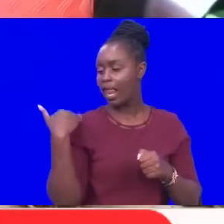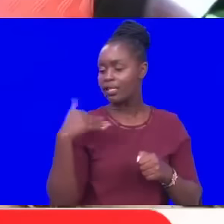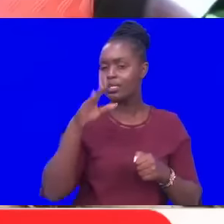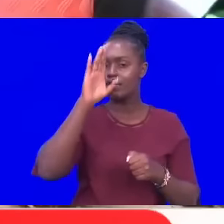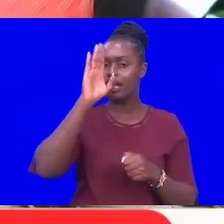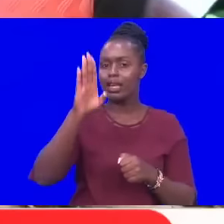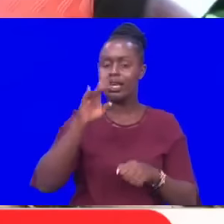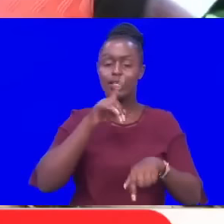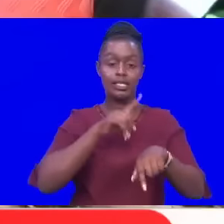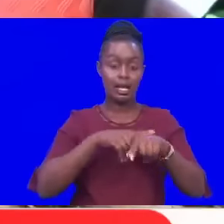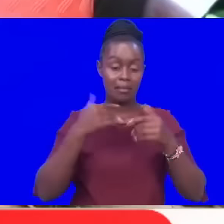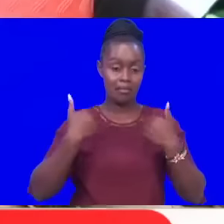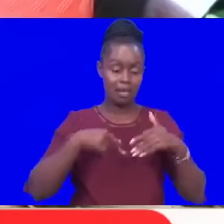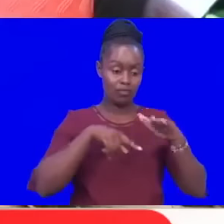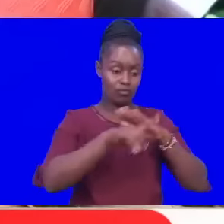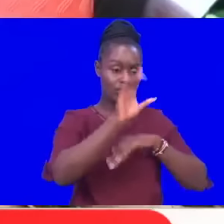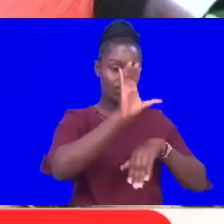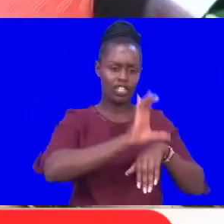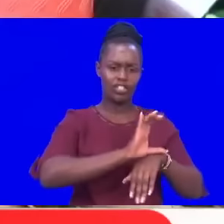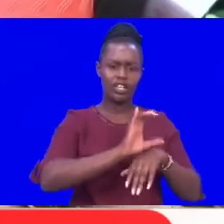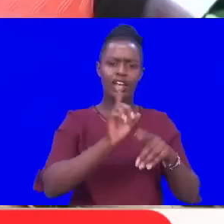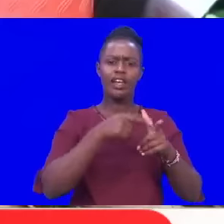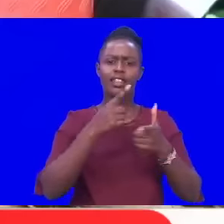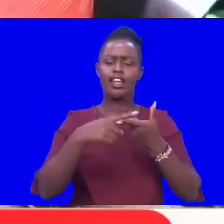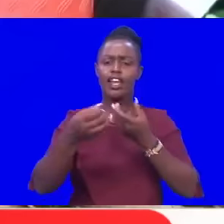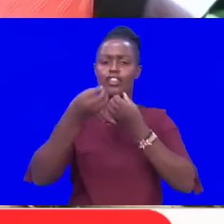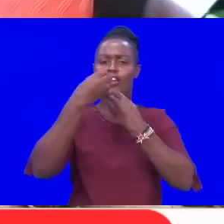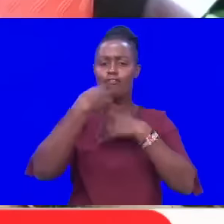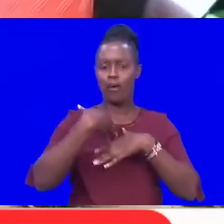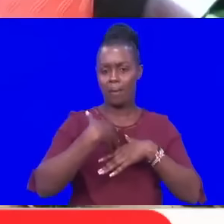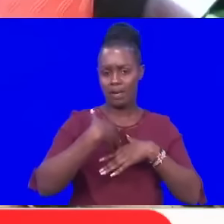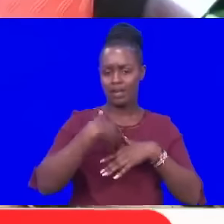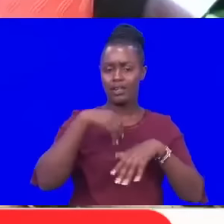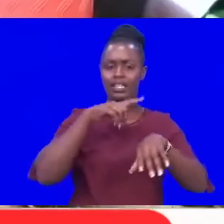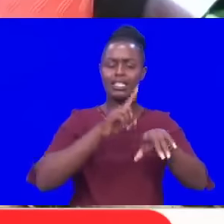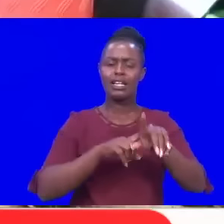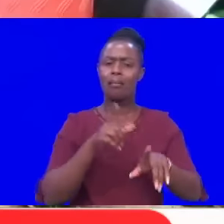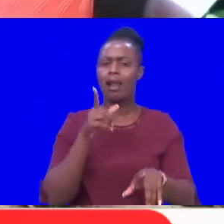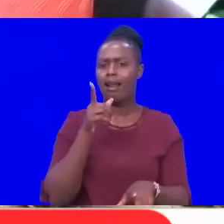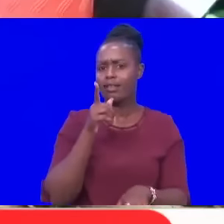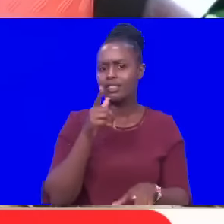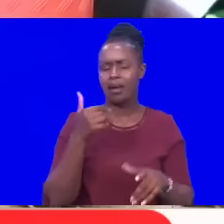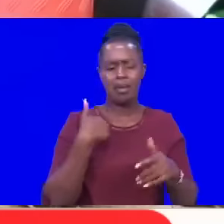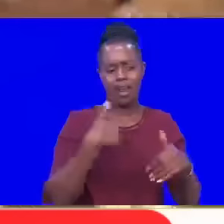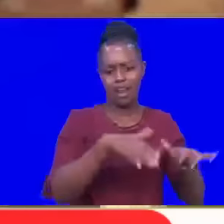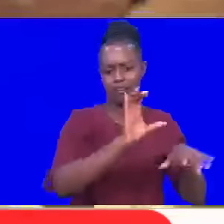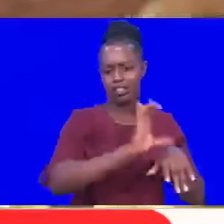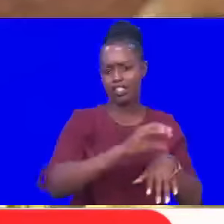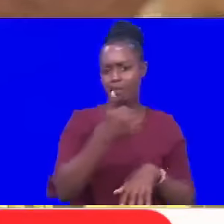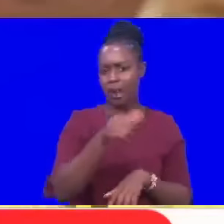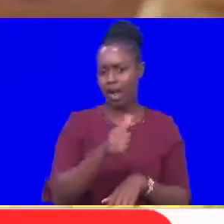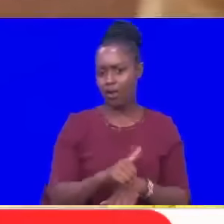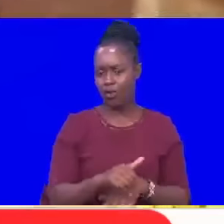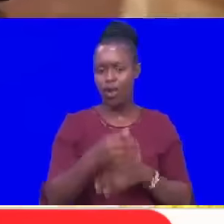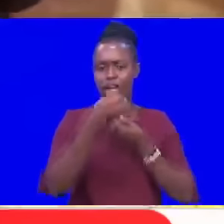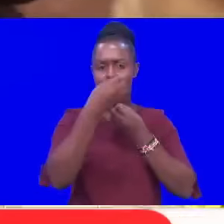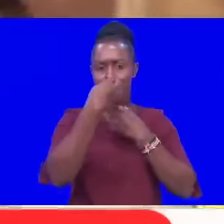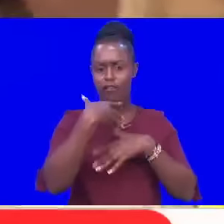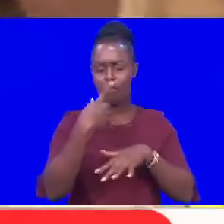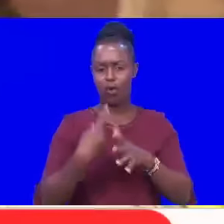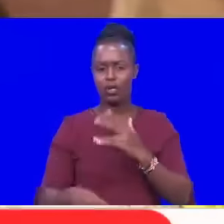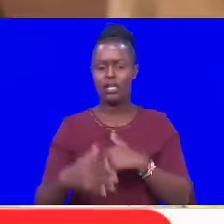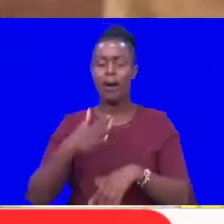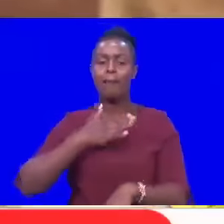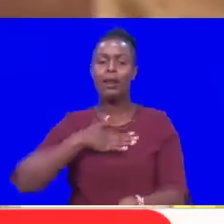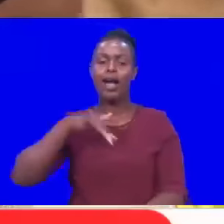kwa kanisa, nikaletewa ripoti nikiwa kwa kanisa mbae sasa hapa hivi, sikuwa nimetoka kanisa. Nikaambiwa ng'ombe na